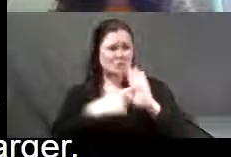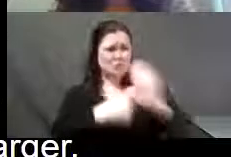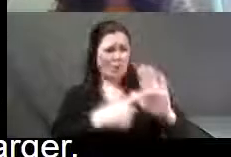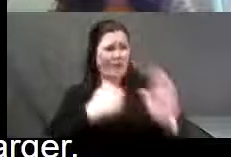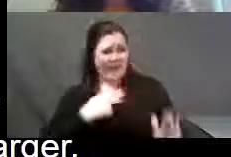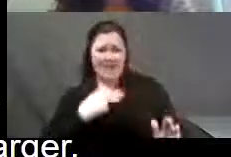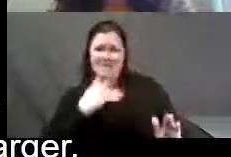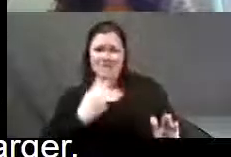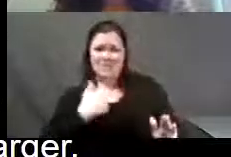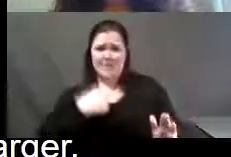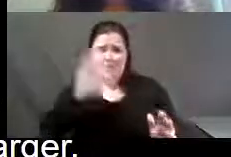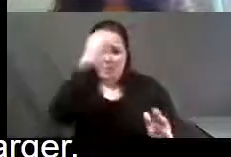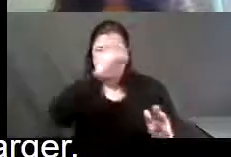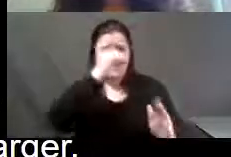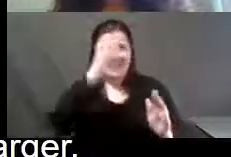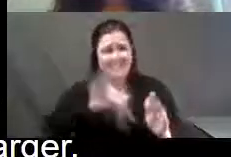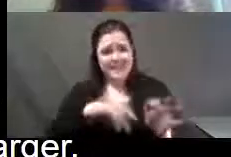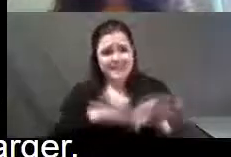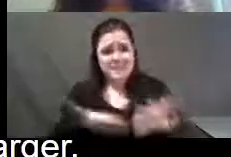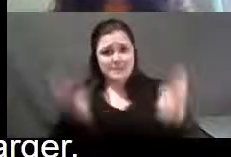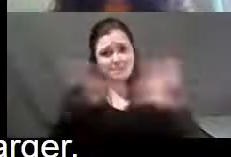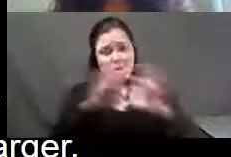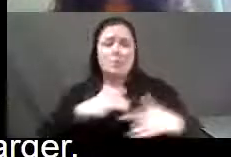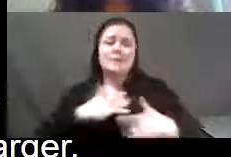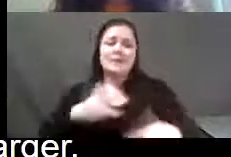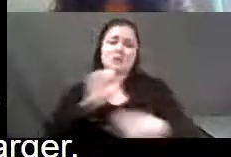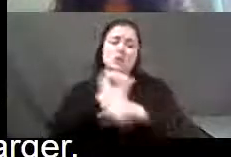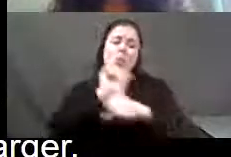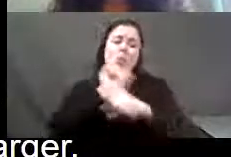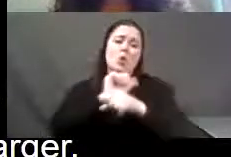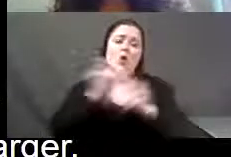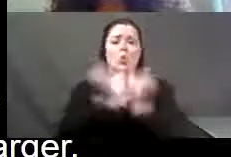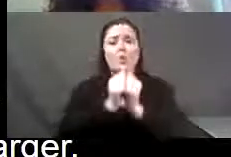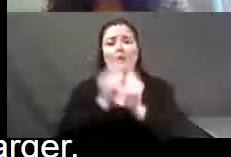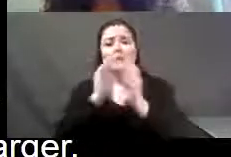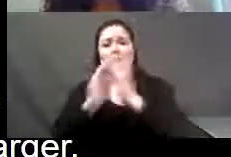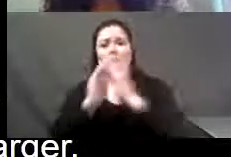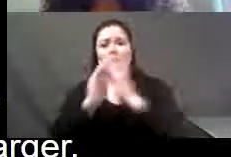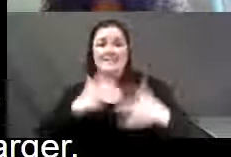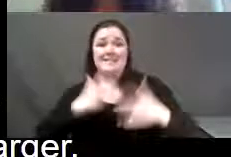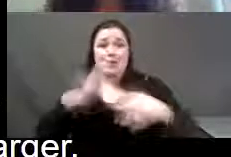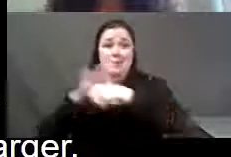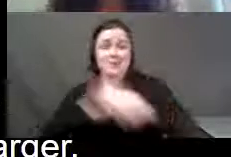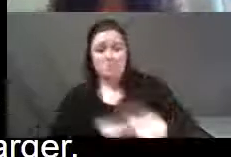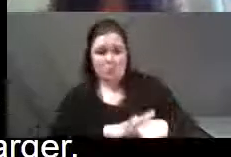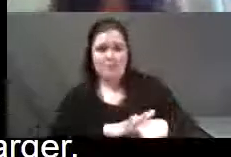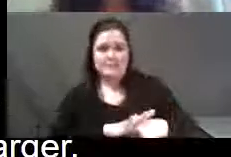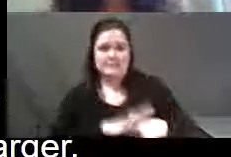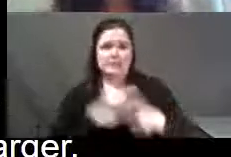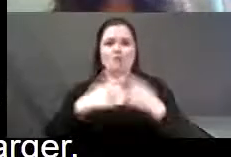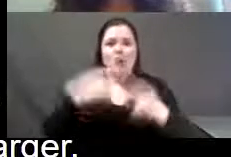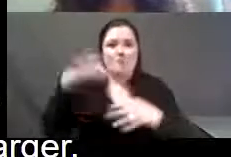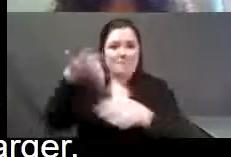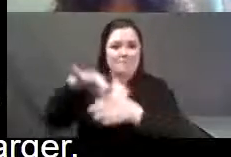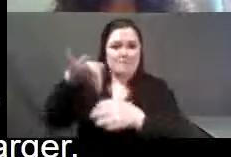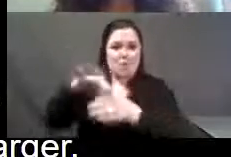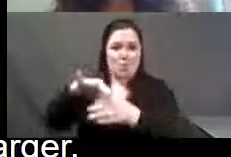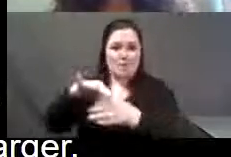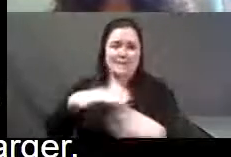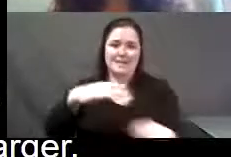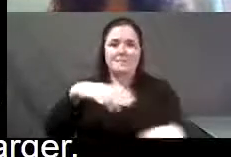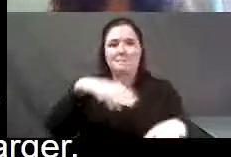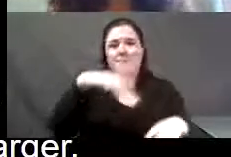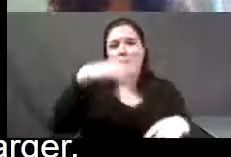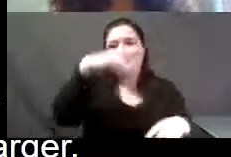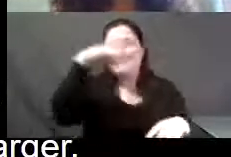typically work with communities that have historically been suppressed and oppressed from the vote. So Black, Latinx,